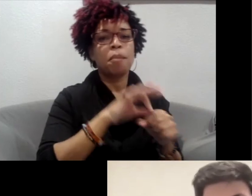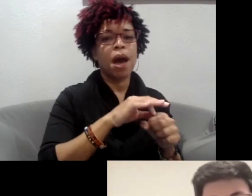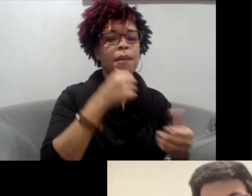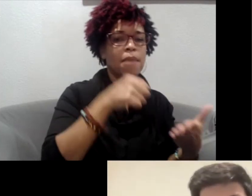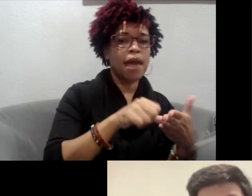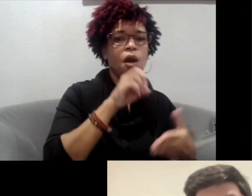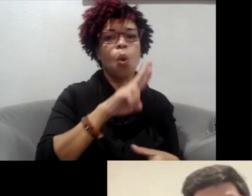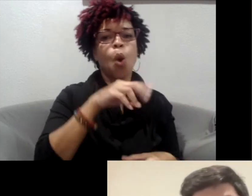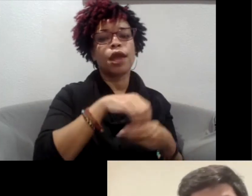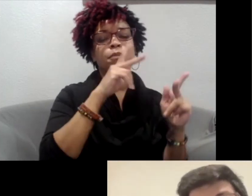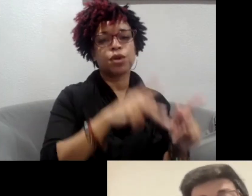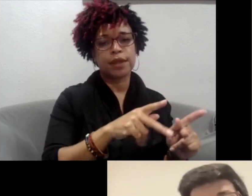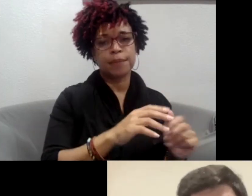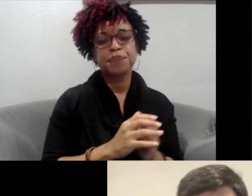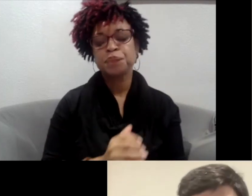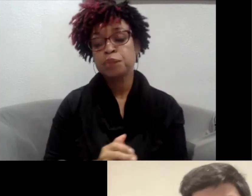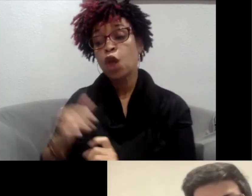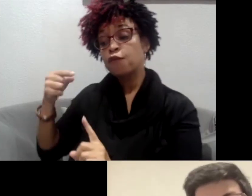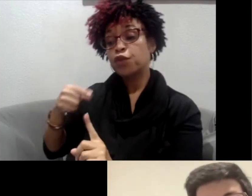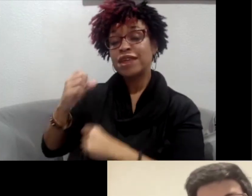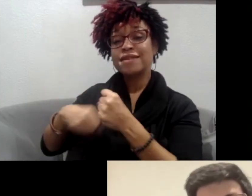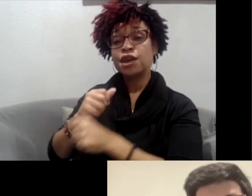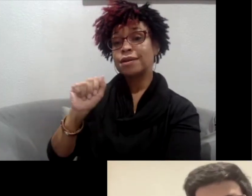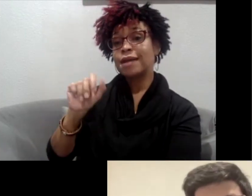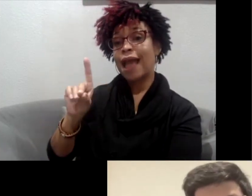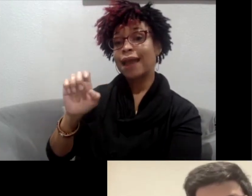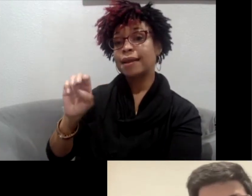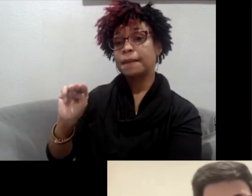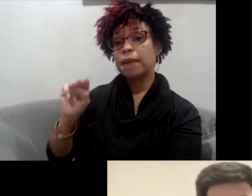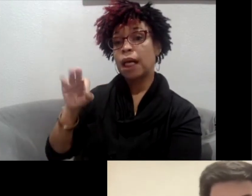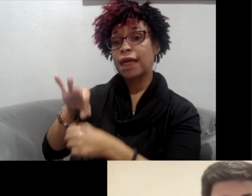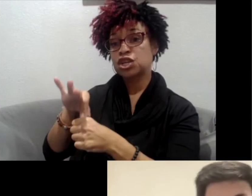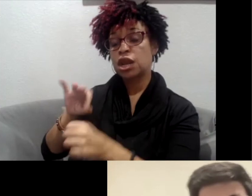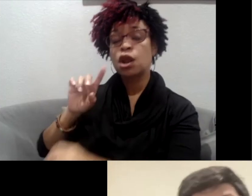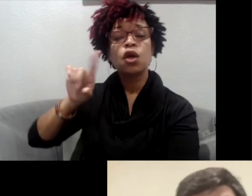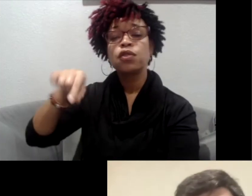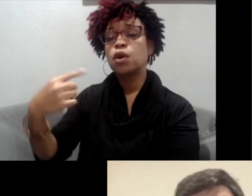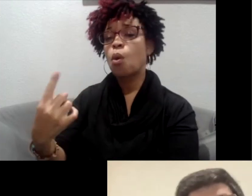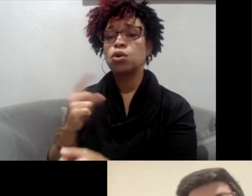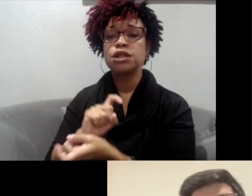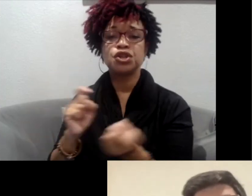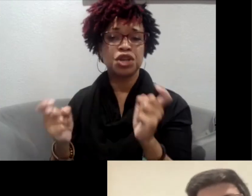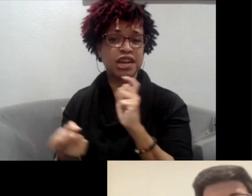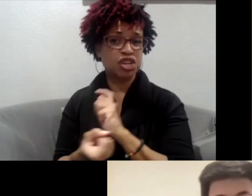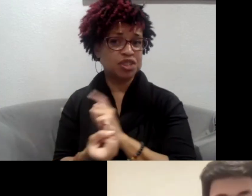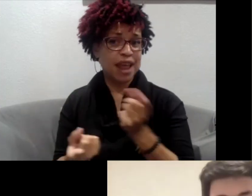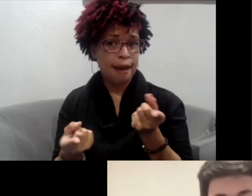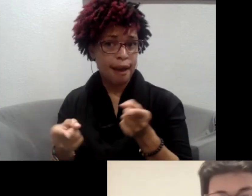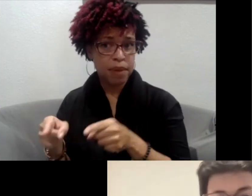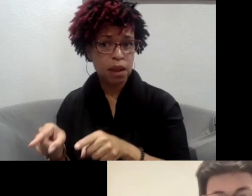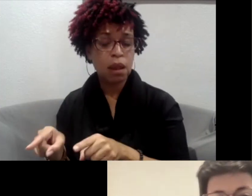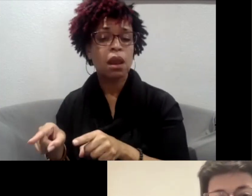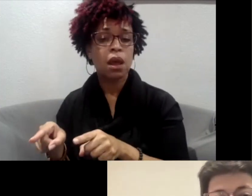for this year's ADEM election, the only change that was made was